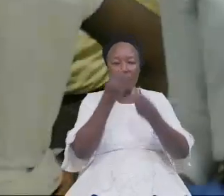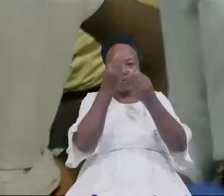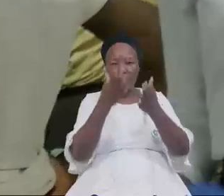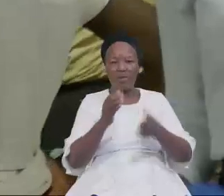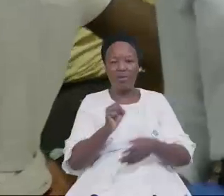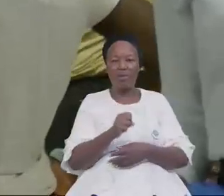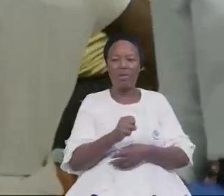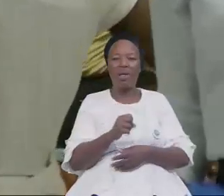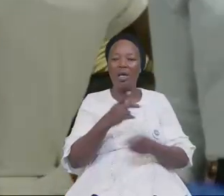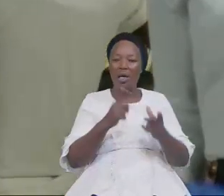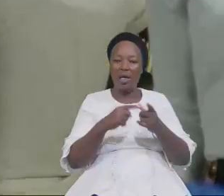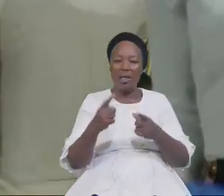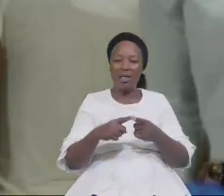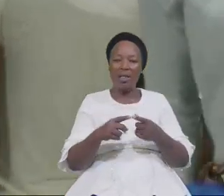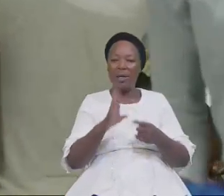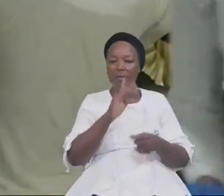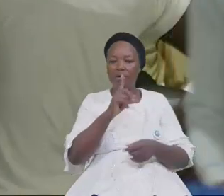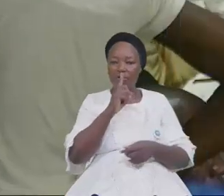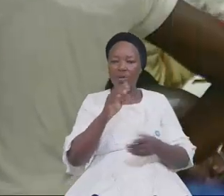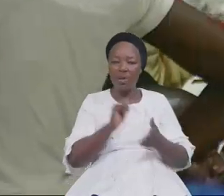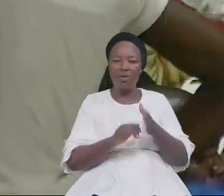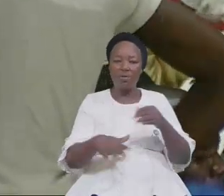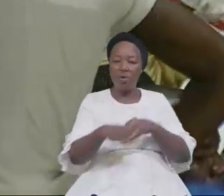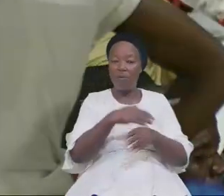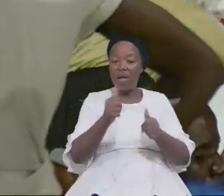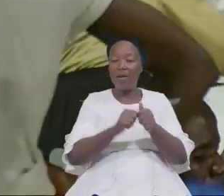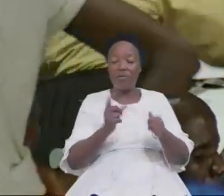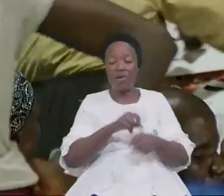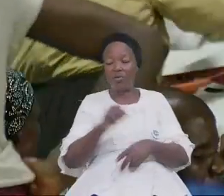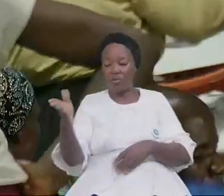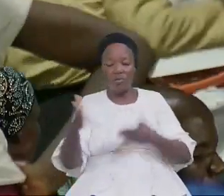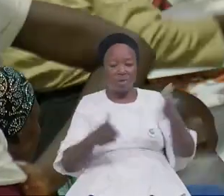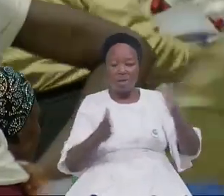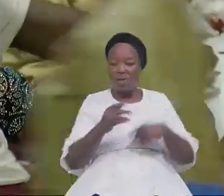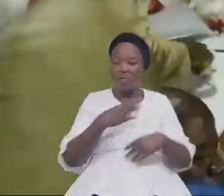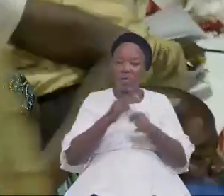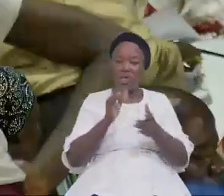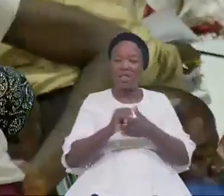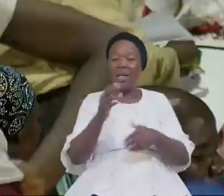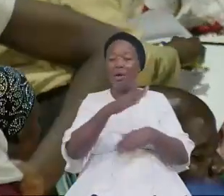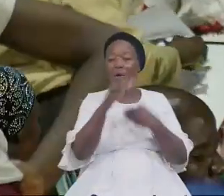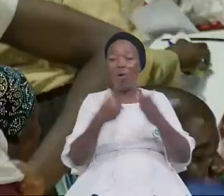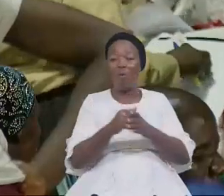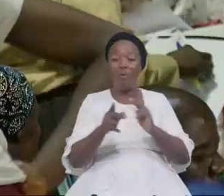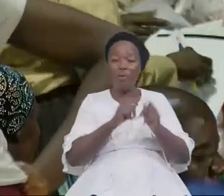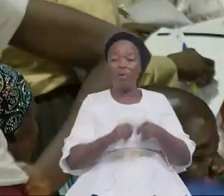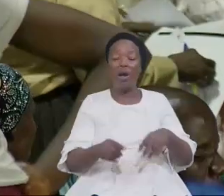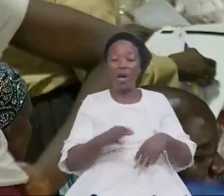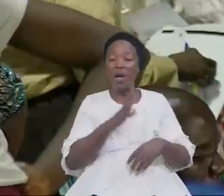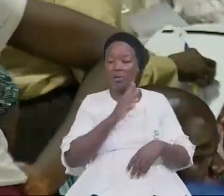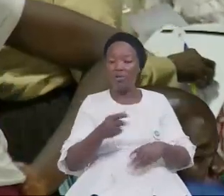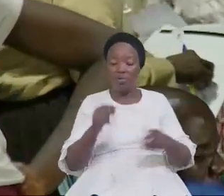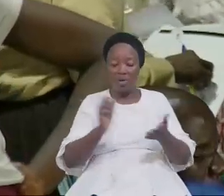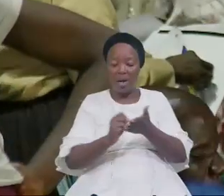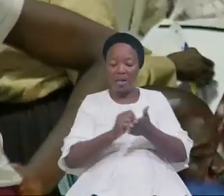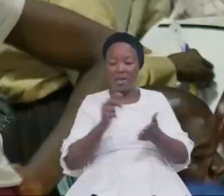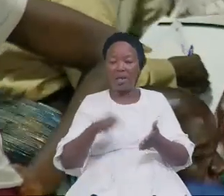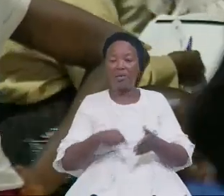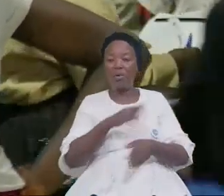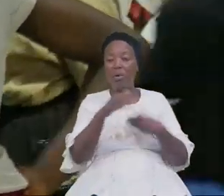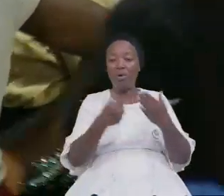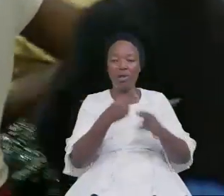and ensure that we covered every area by my right hand, under the trees, by